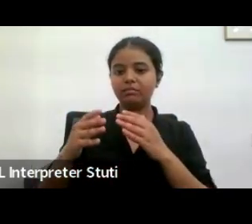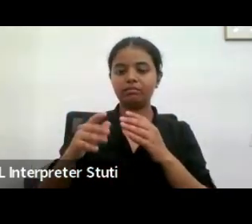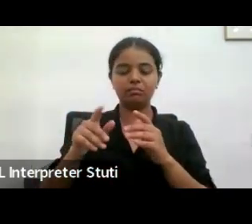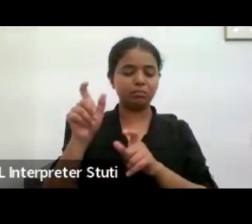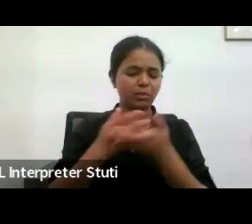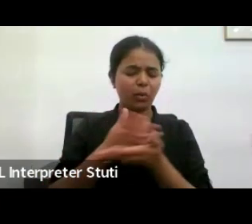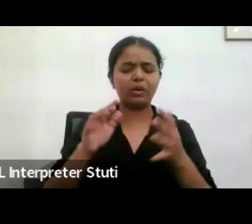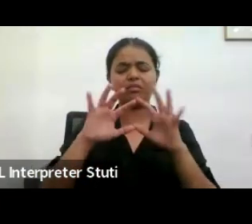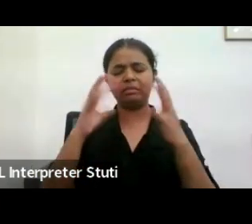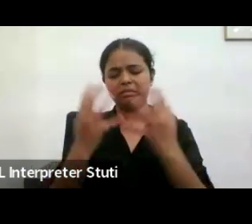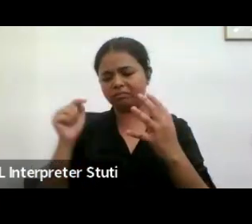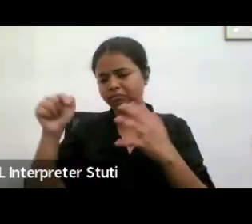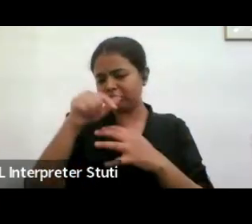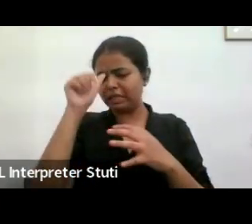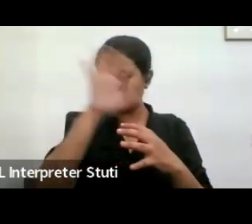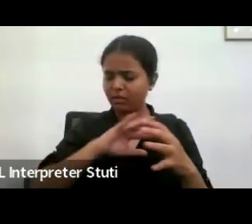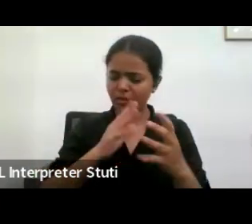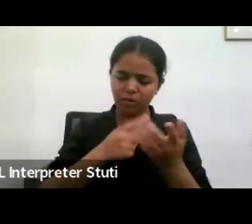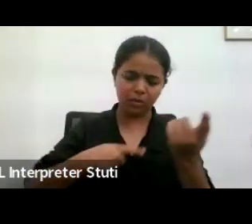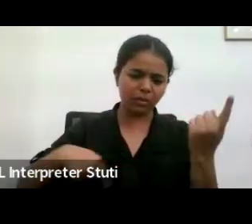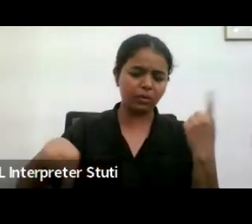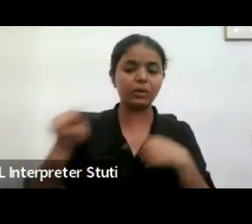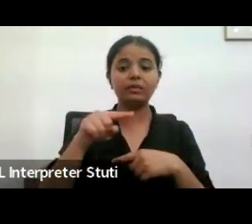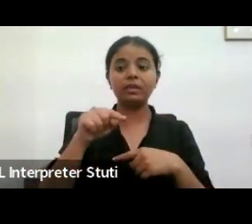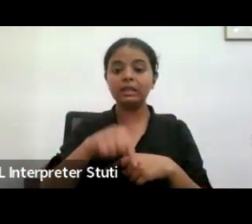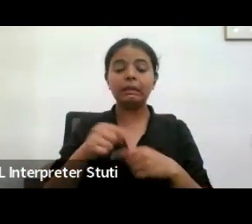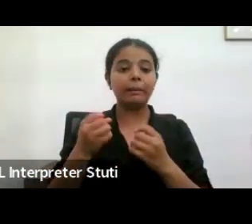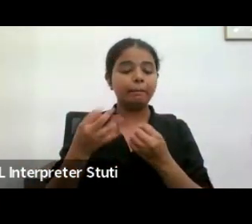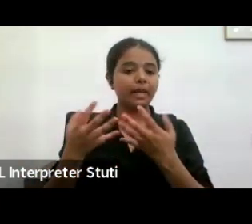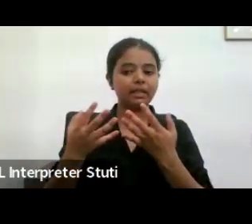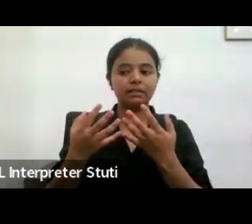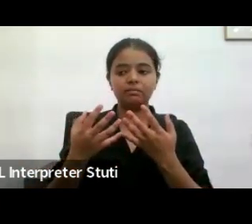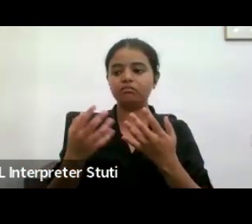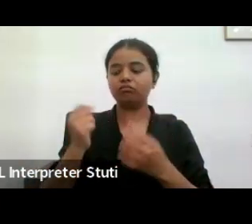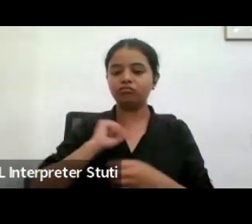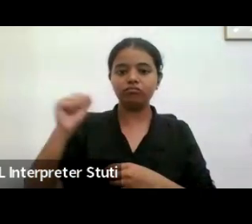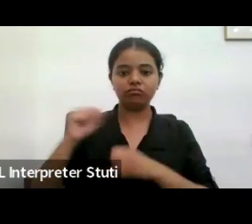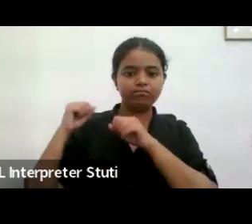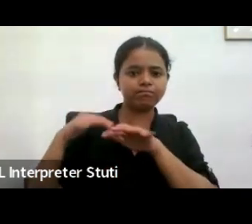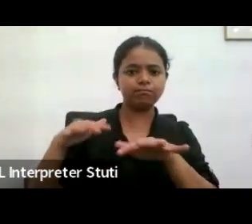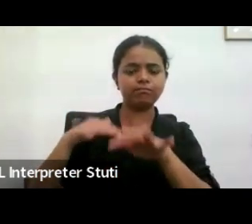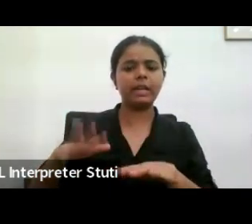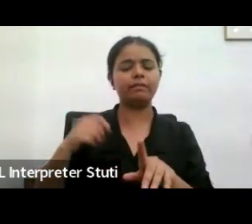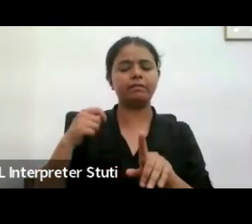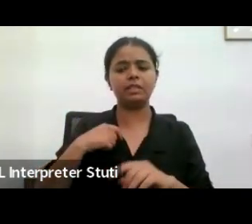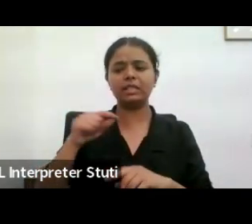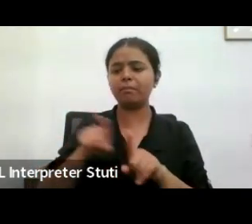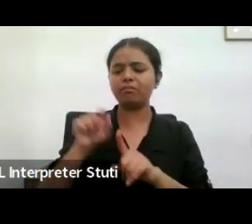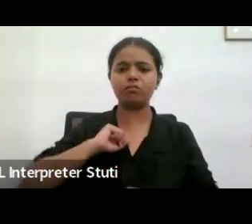world. And these movements have challenged this kind of thinking. Since